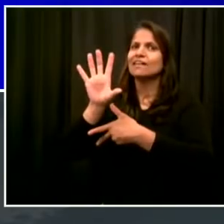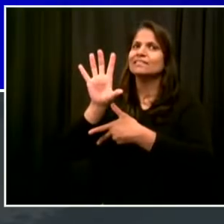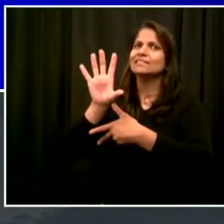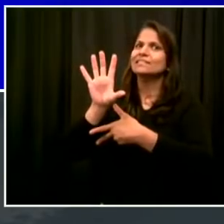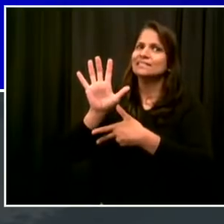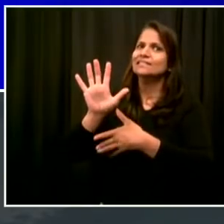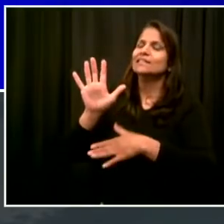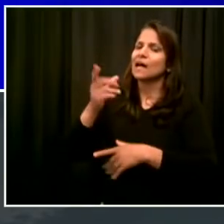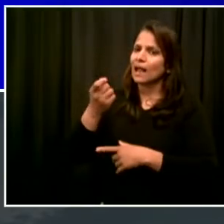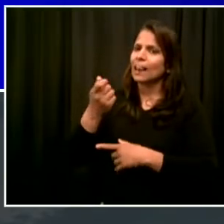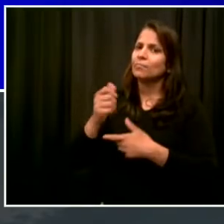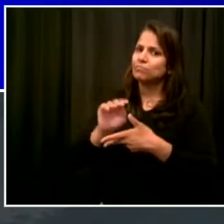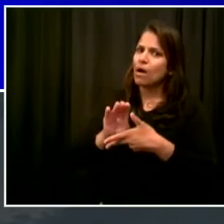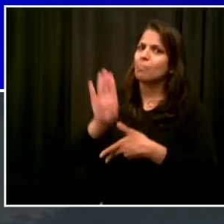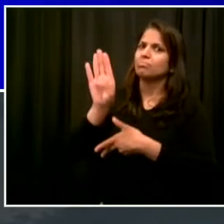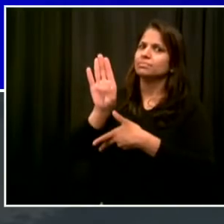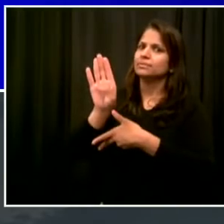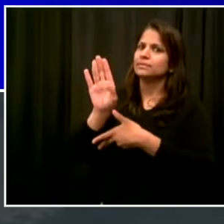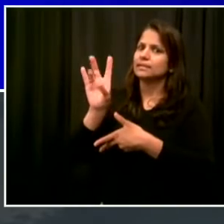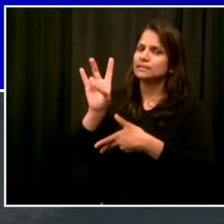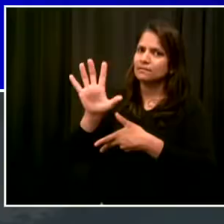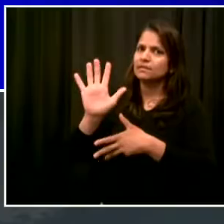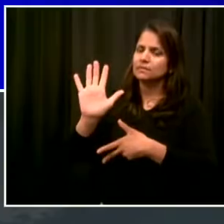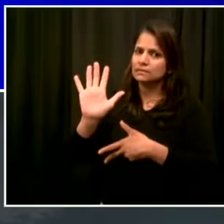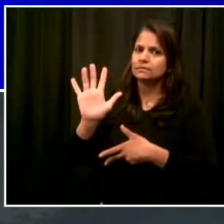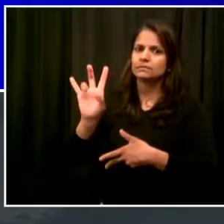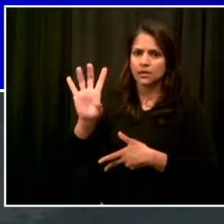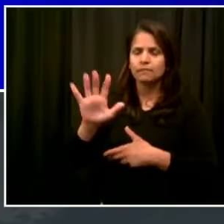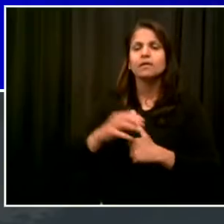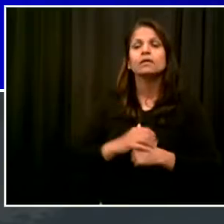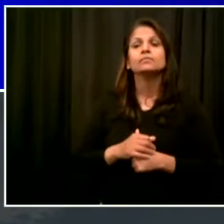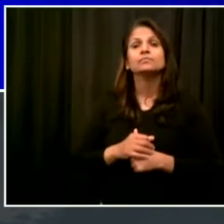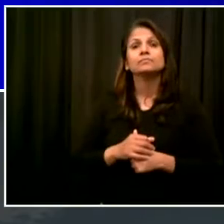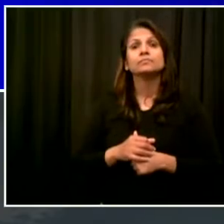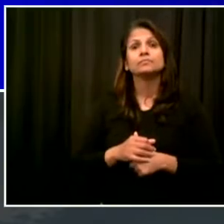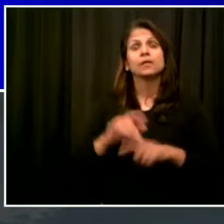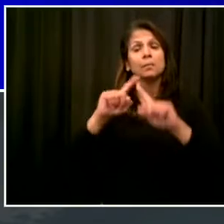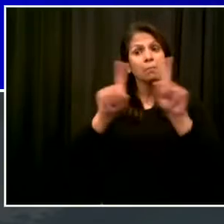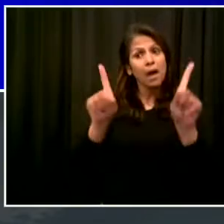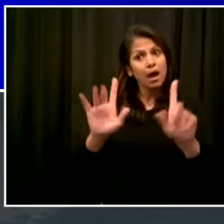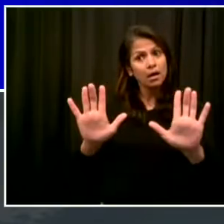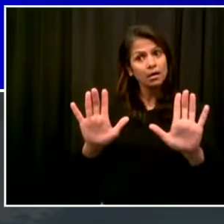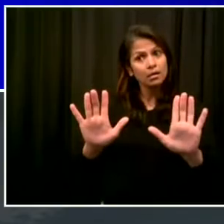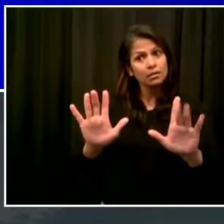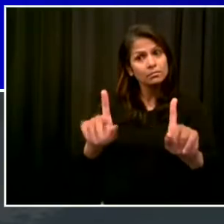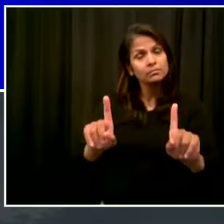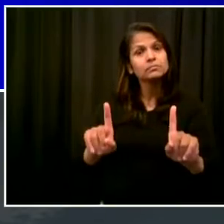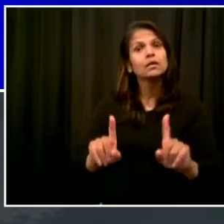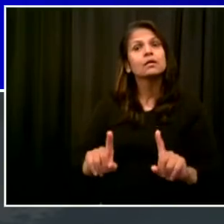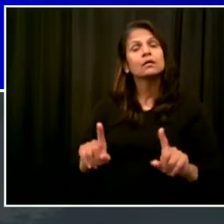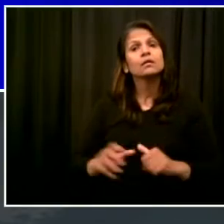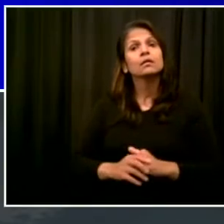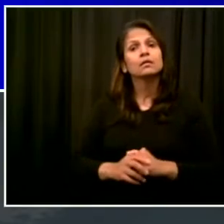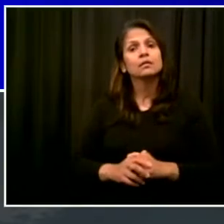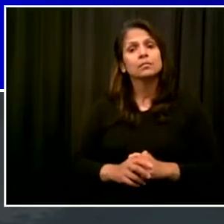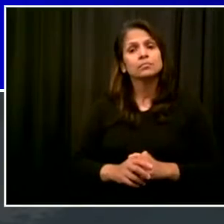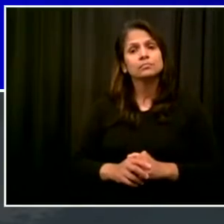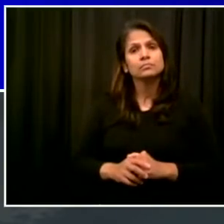up. But I want to give you the information that the last data we have from just 2 days